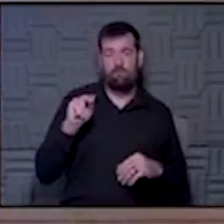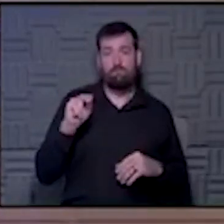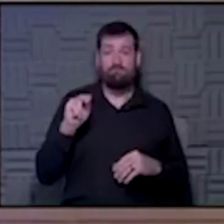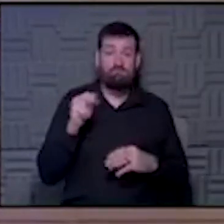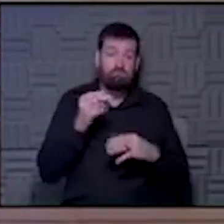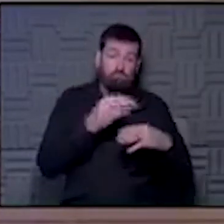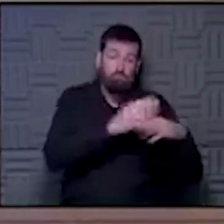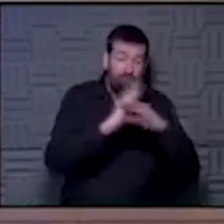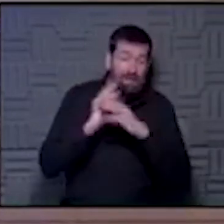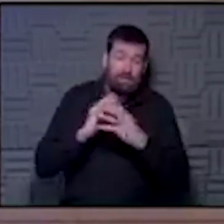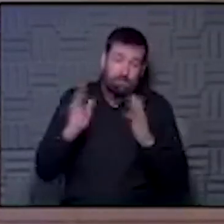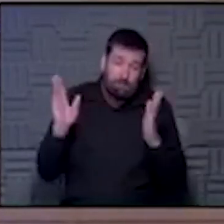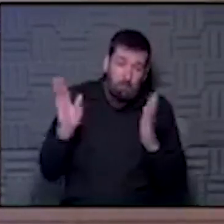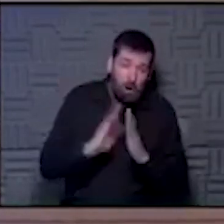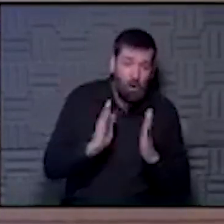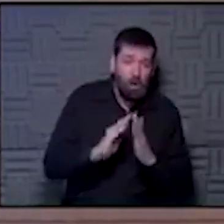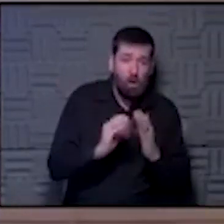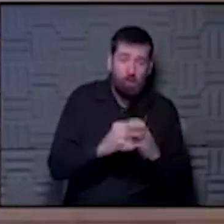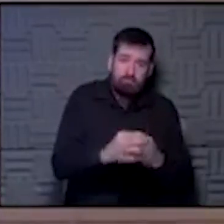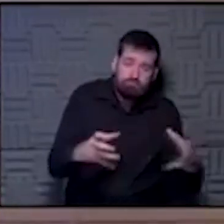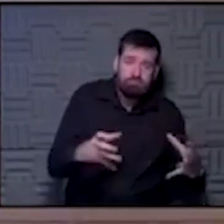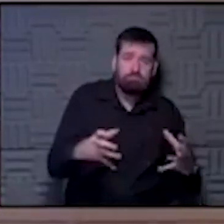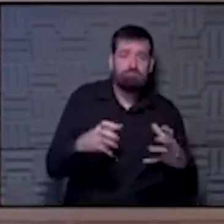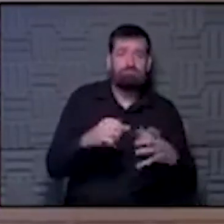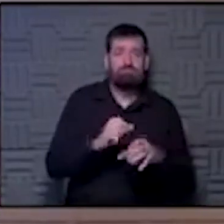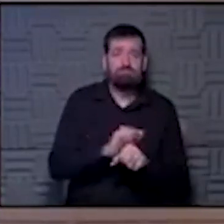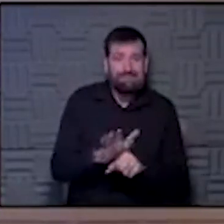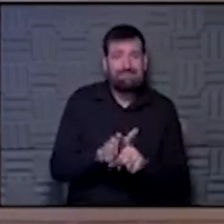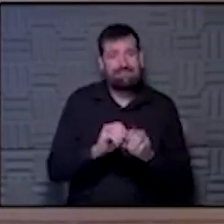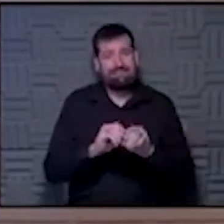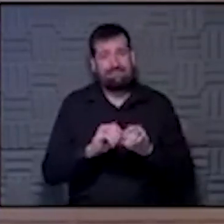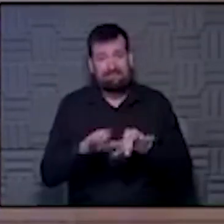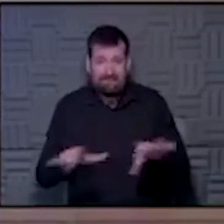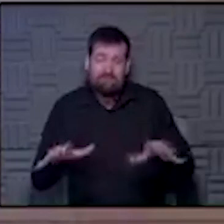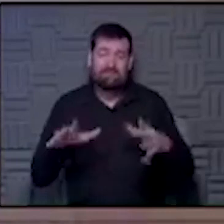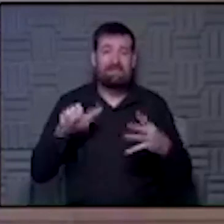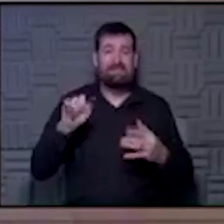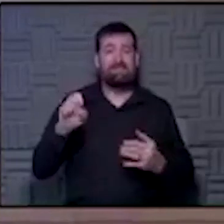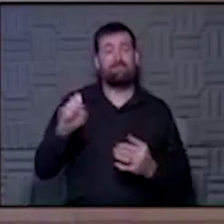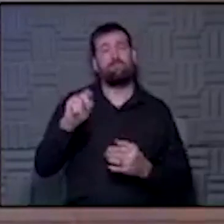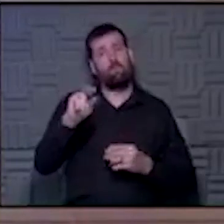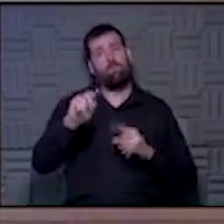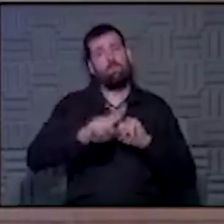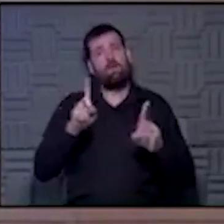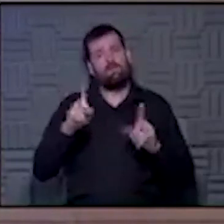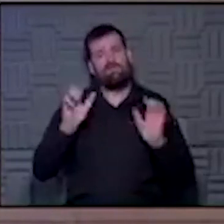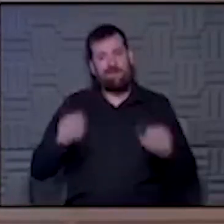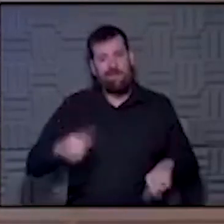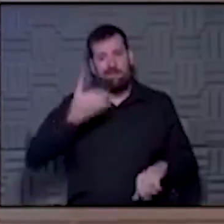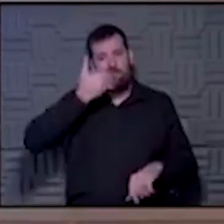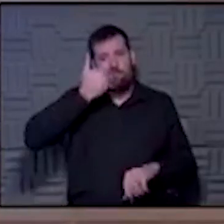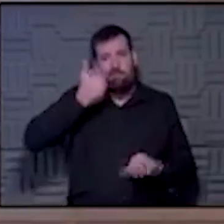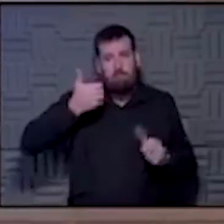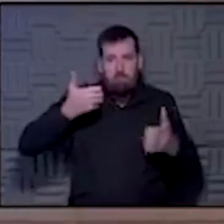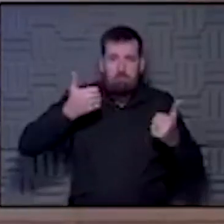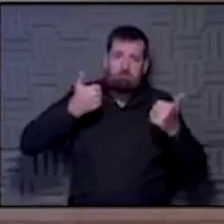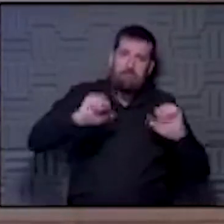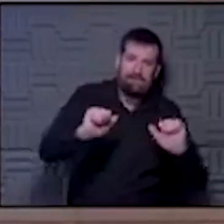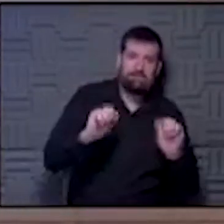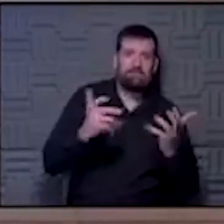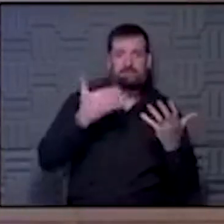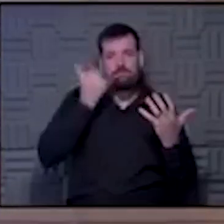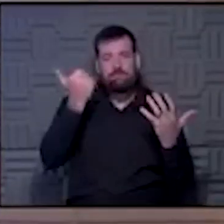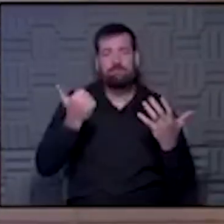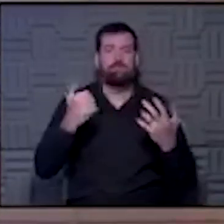small outbreak, but we know that we can do the best infection control practice, right, with cohorting and